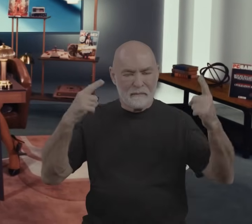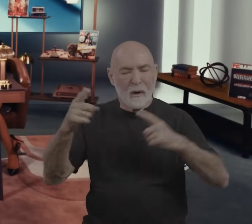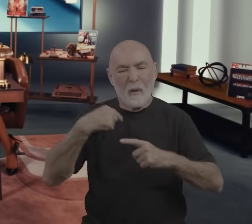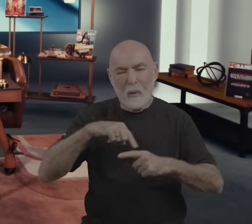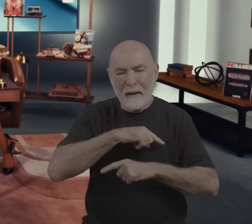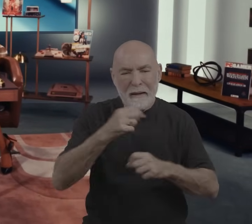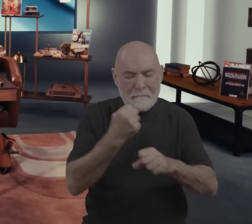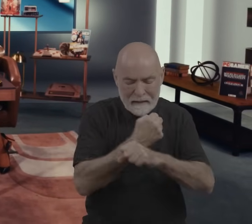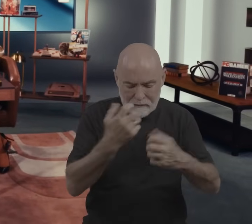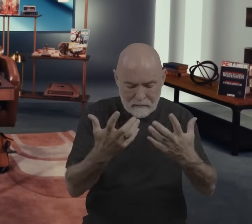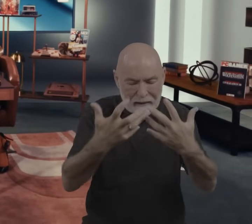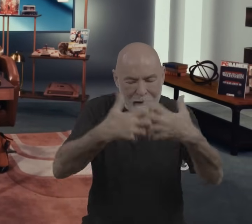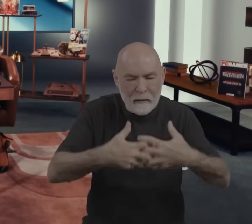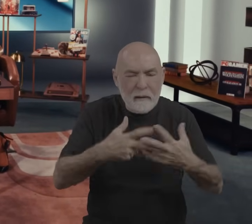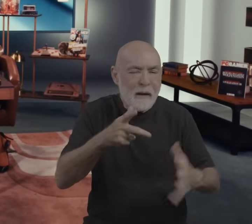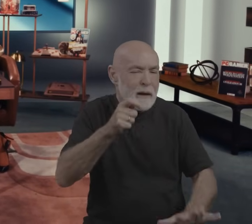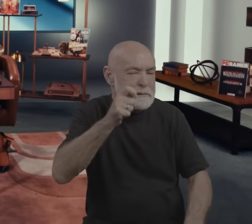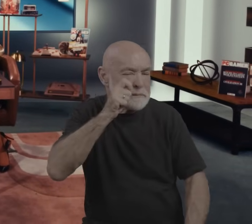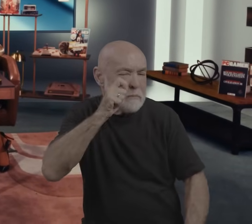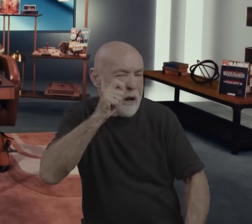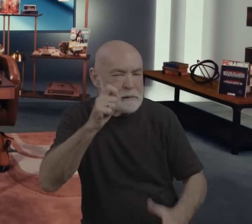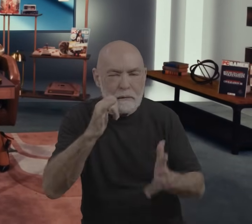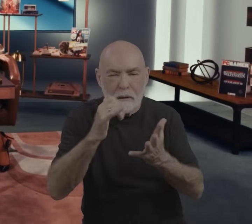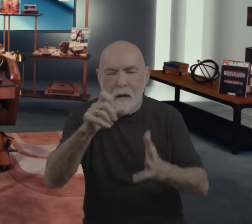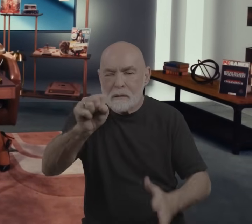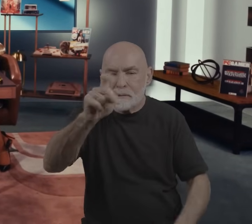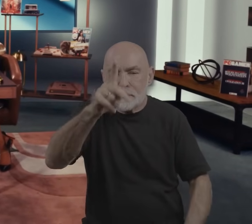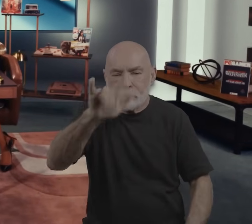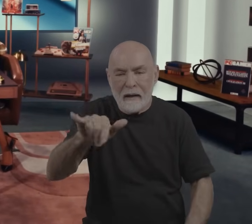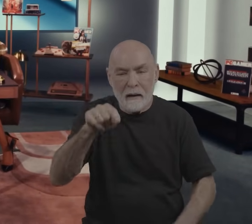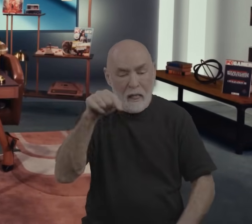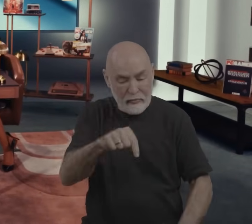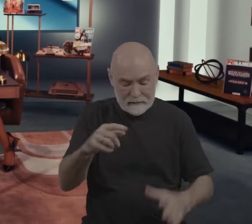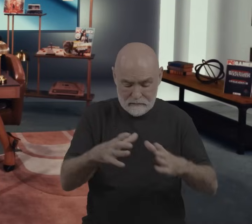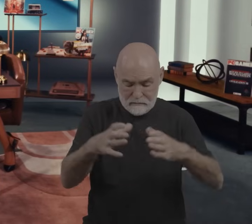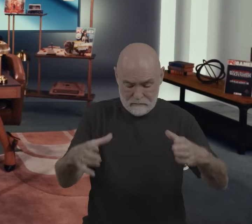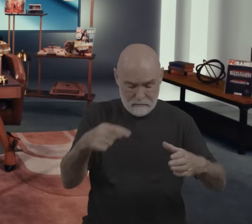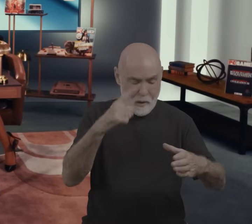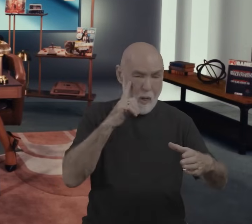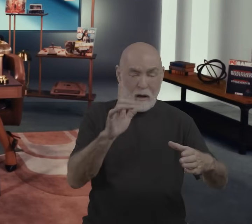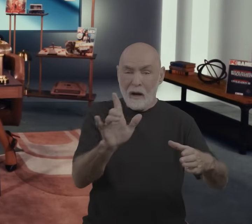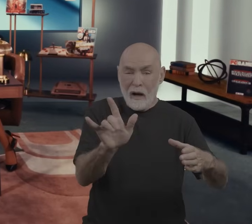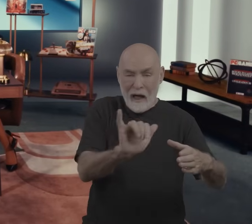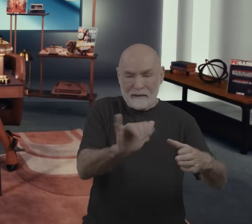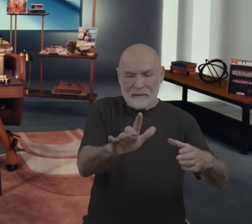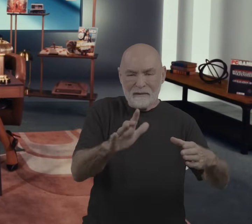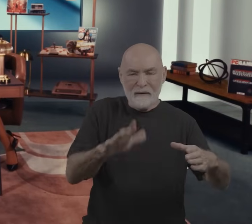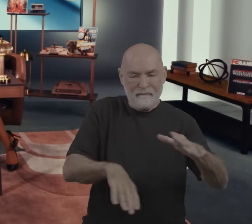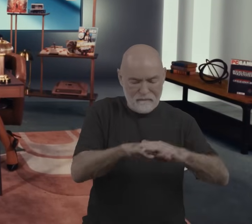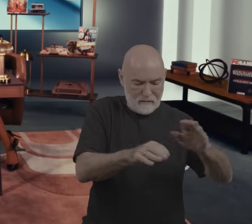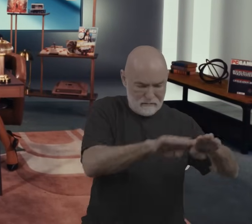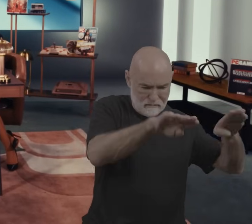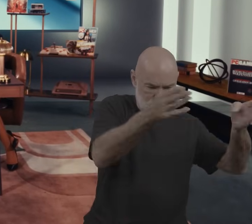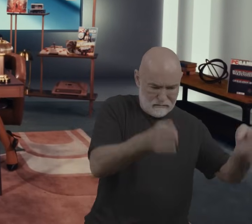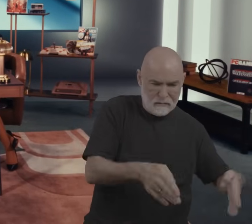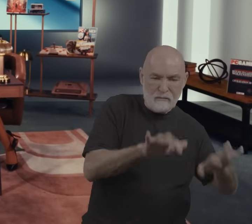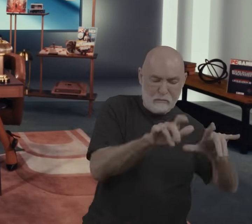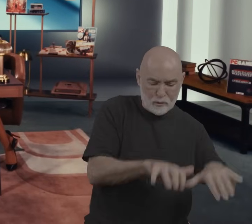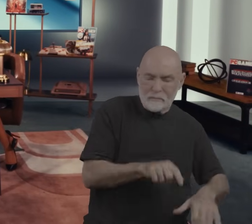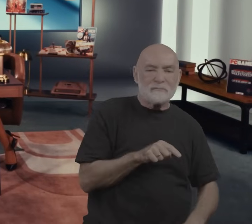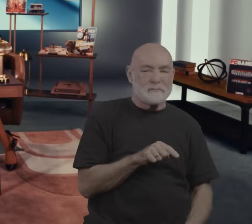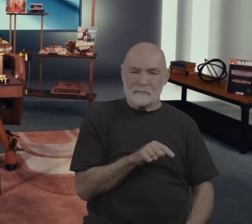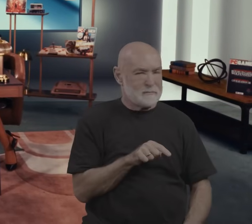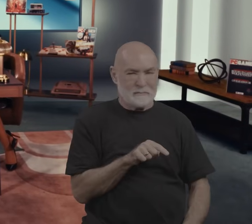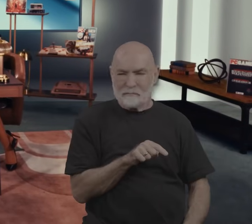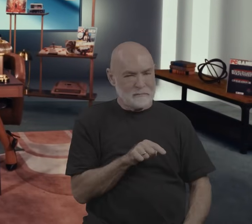elegant equipment for fieldwork, spy gadgets. See here, this might appear to be a standard ATX full-tower personal